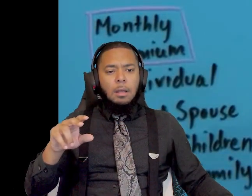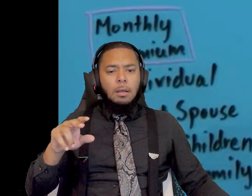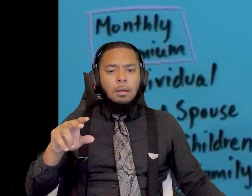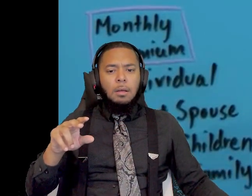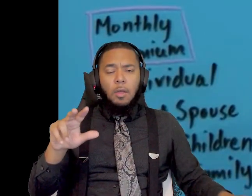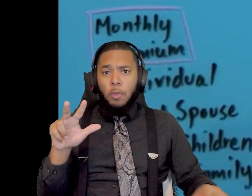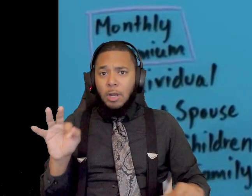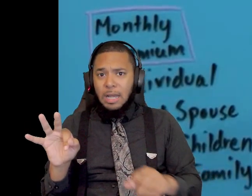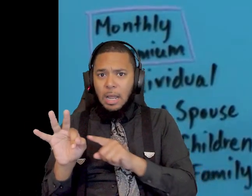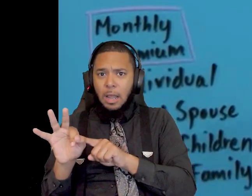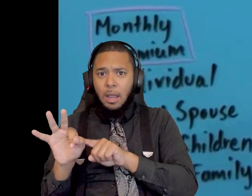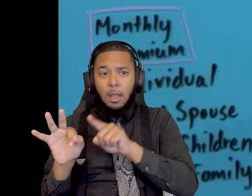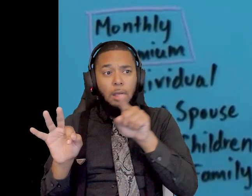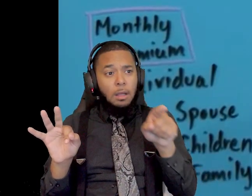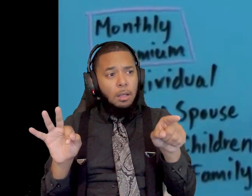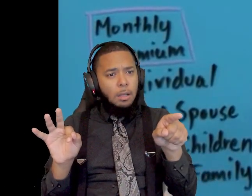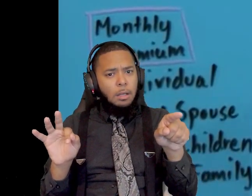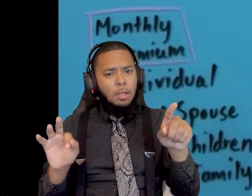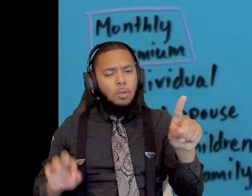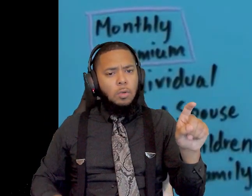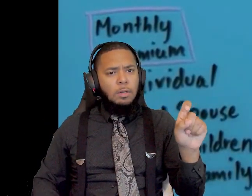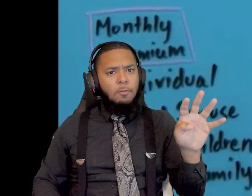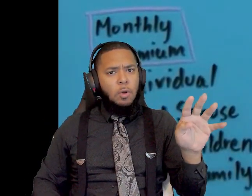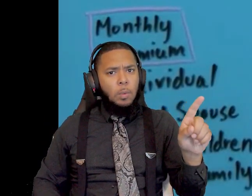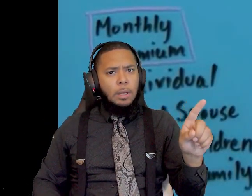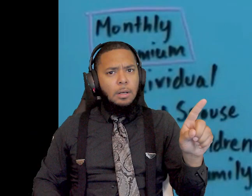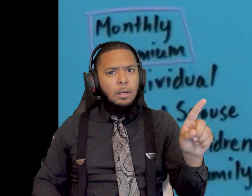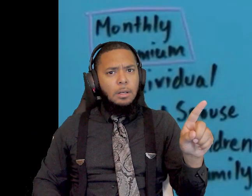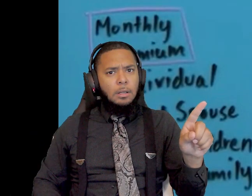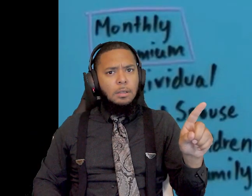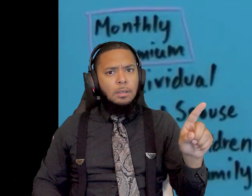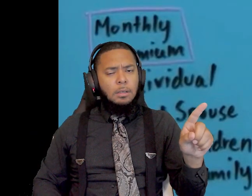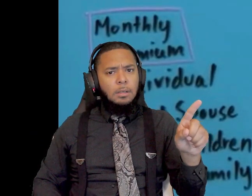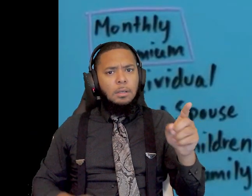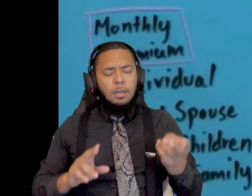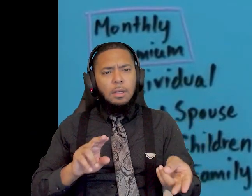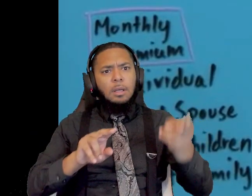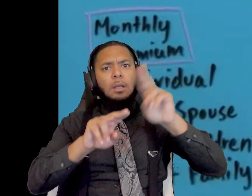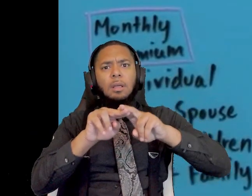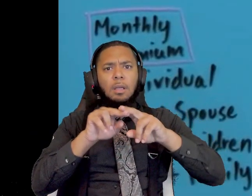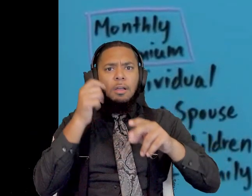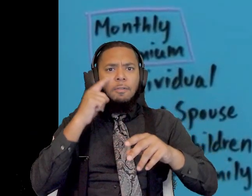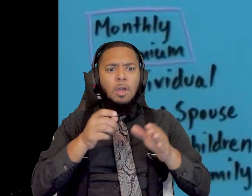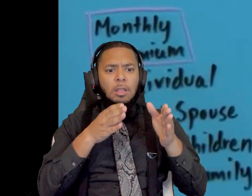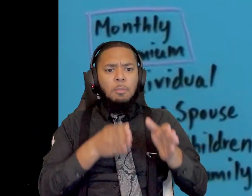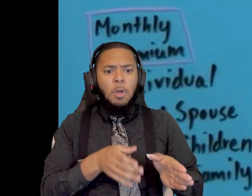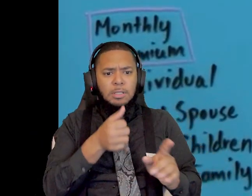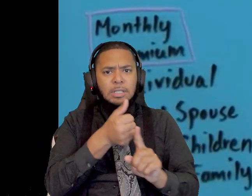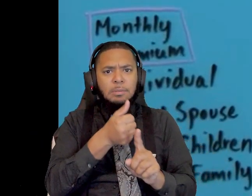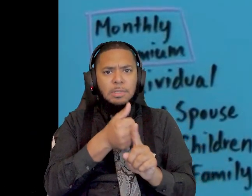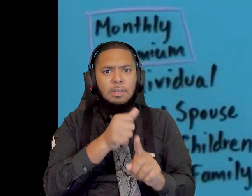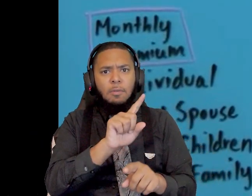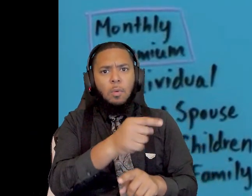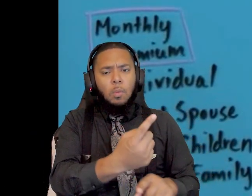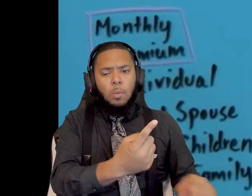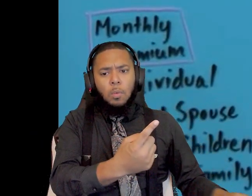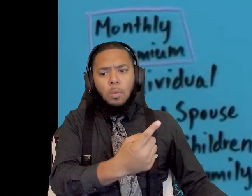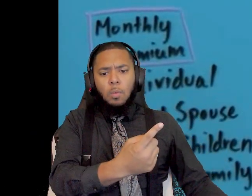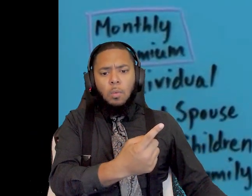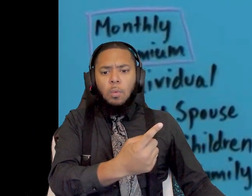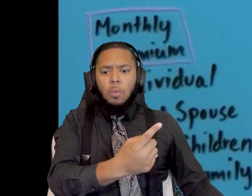deductible all the way to a hundred and forty one dollars for just the person under the low deductible plan